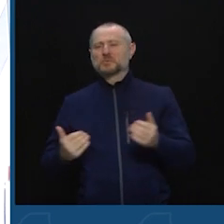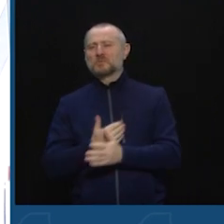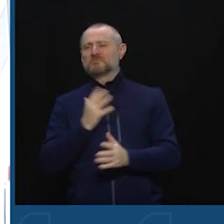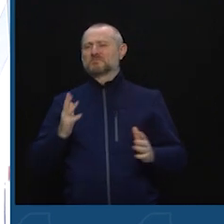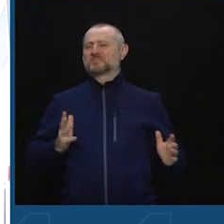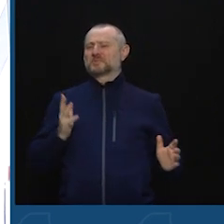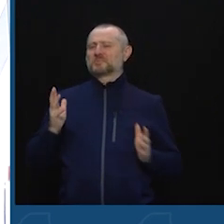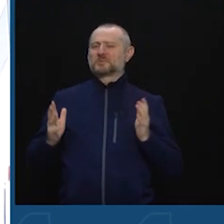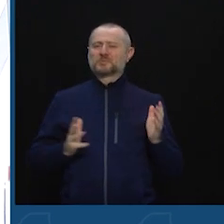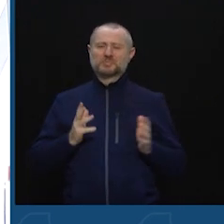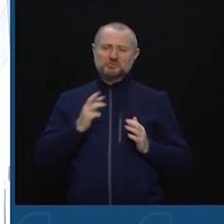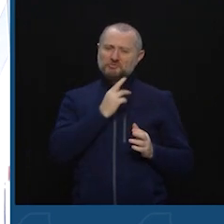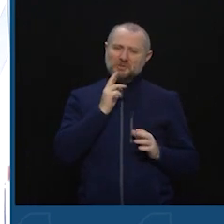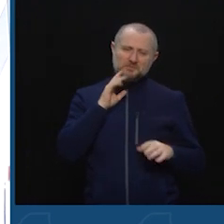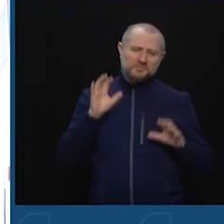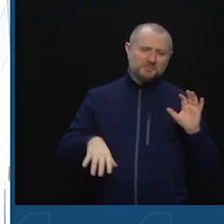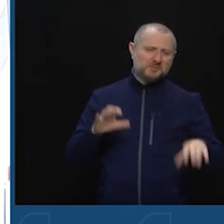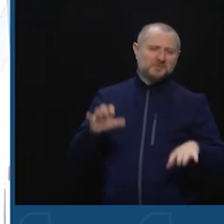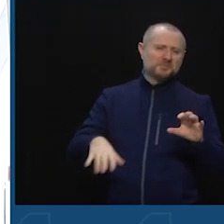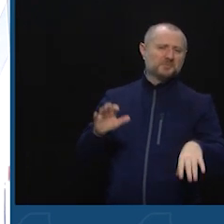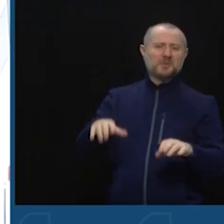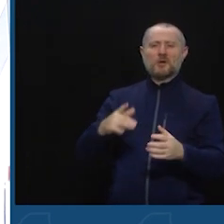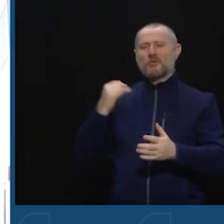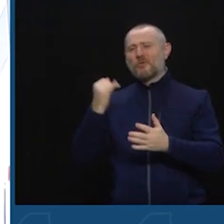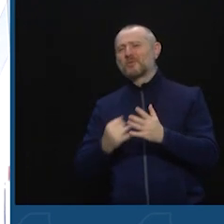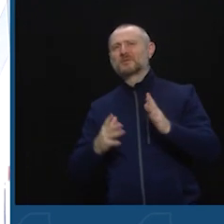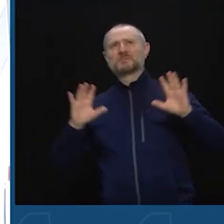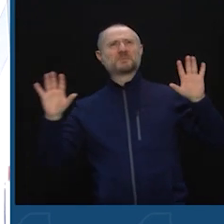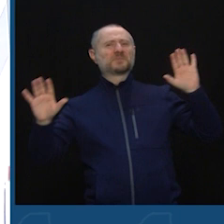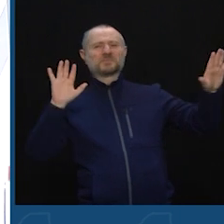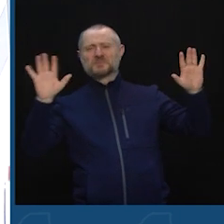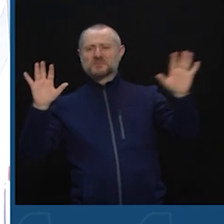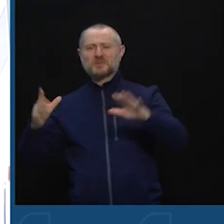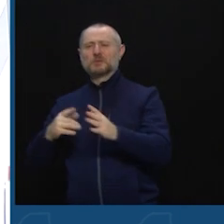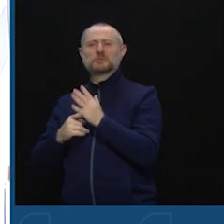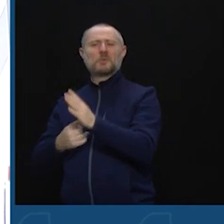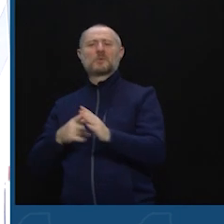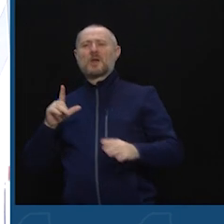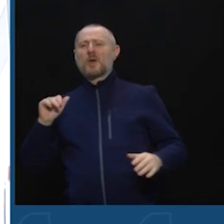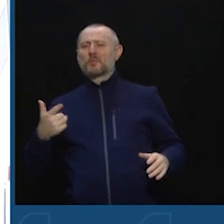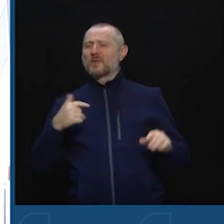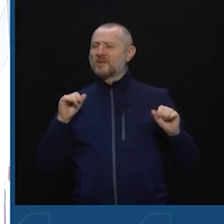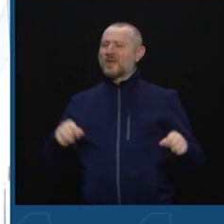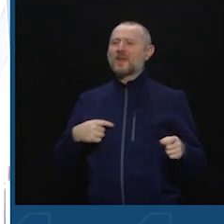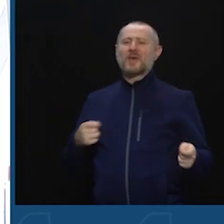Its completion will ensure that LaGuardia is well positioned to handle the increase